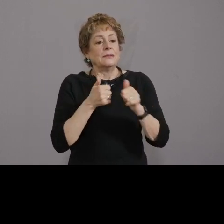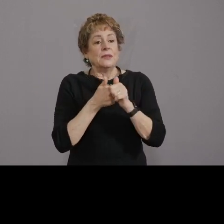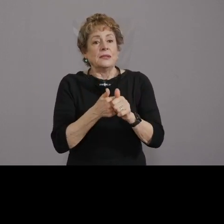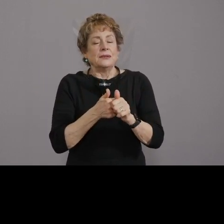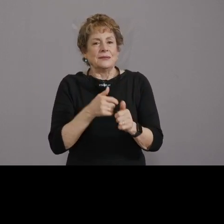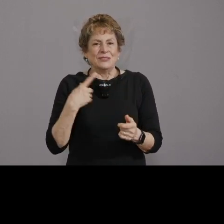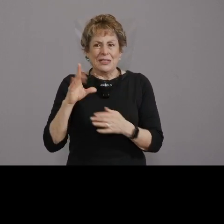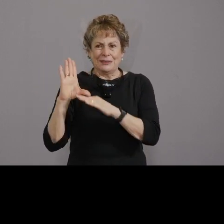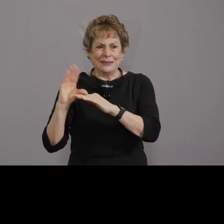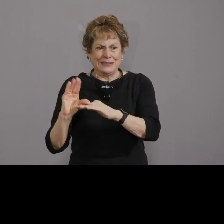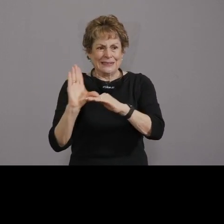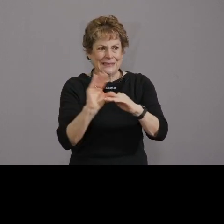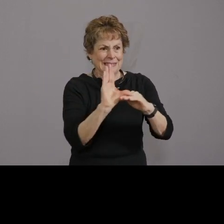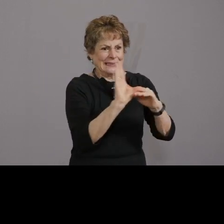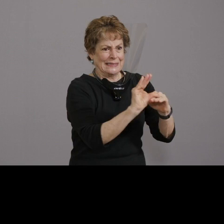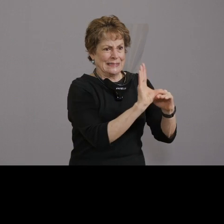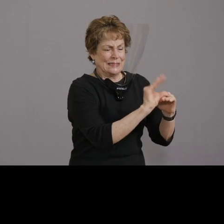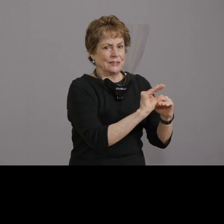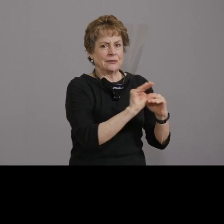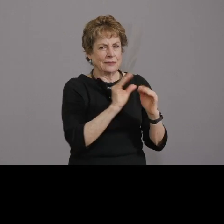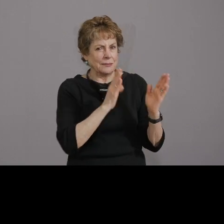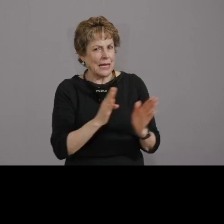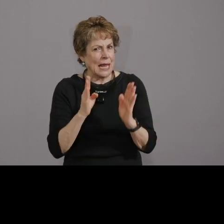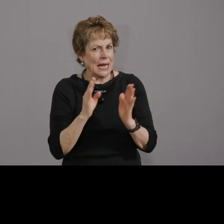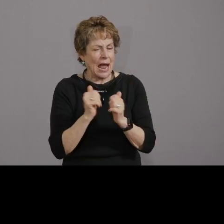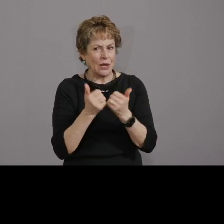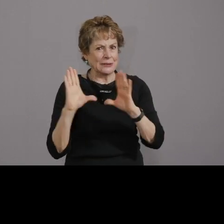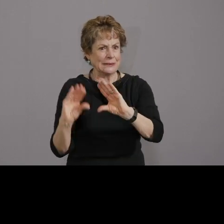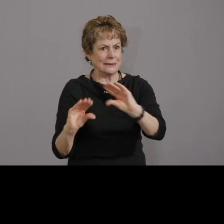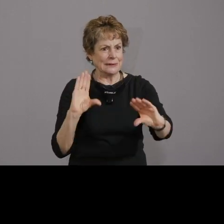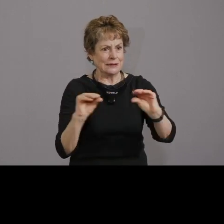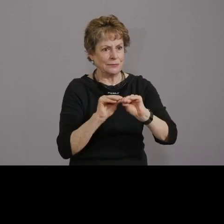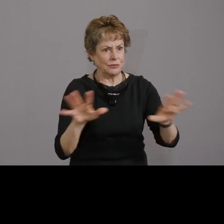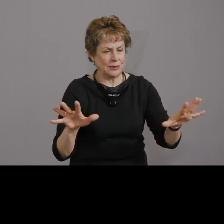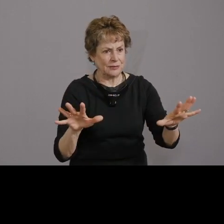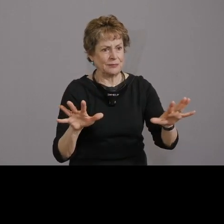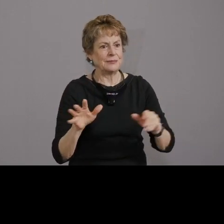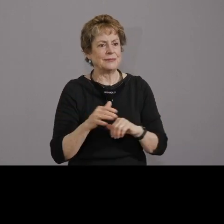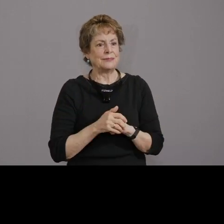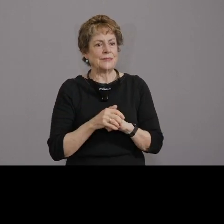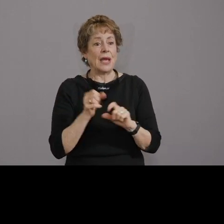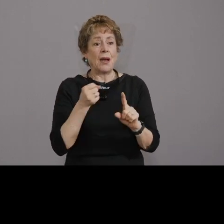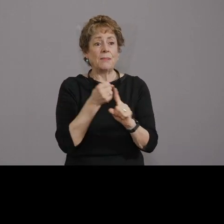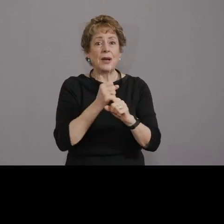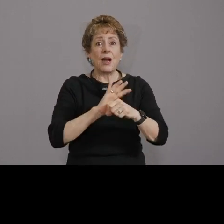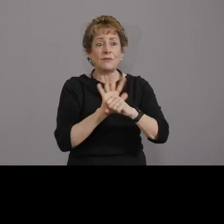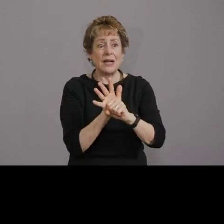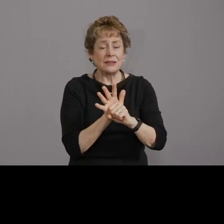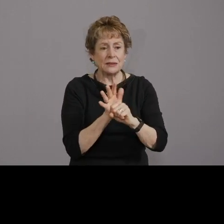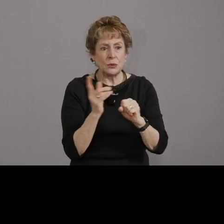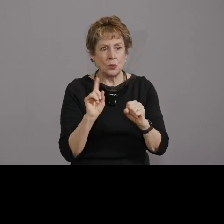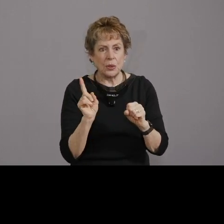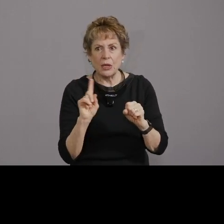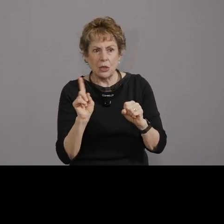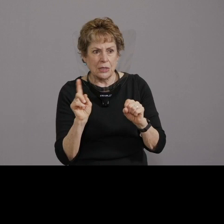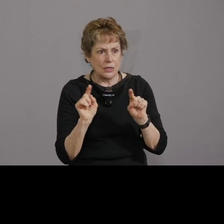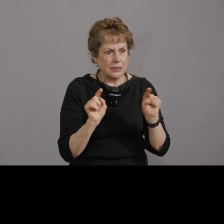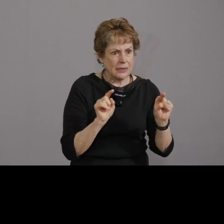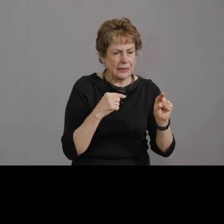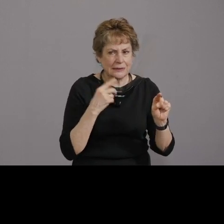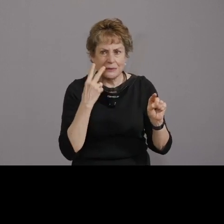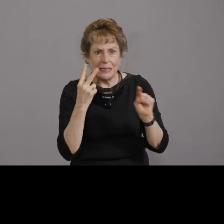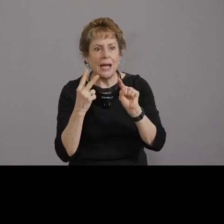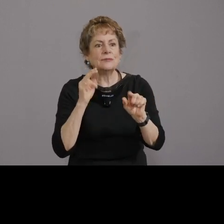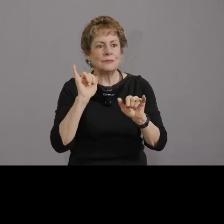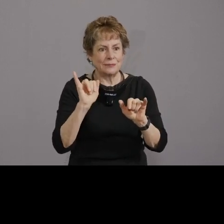that can or may have an impact on COVID-19. So you can see that we've added our vaccination.